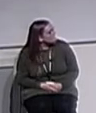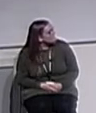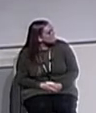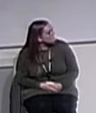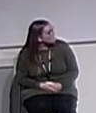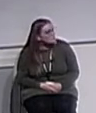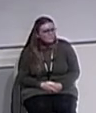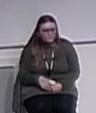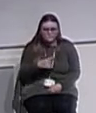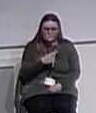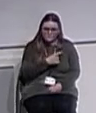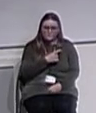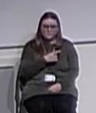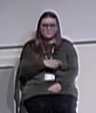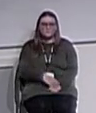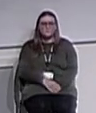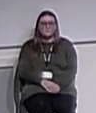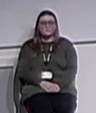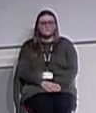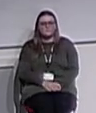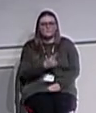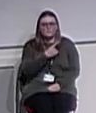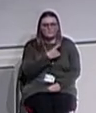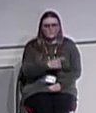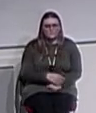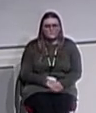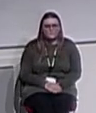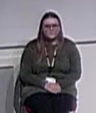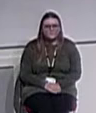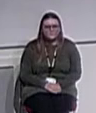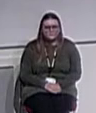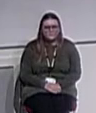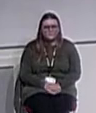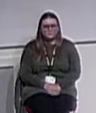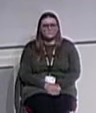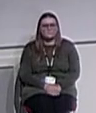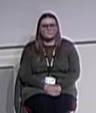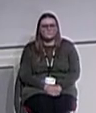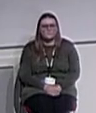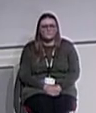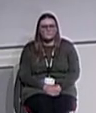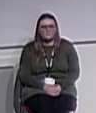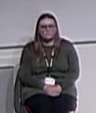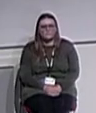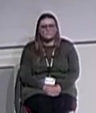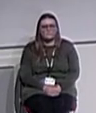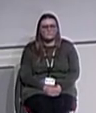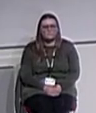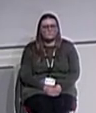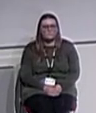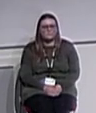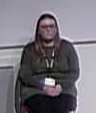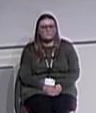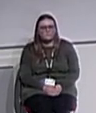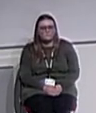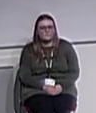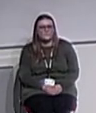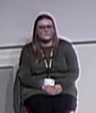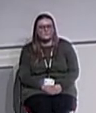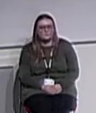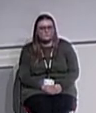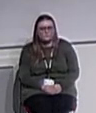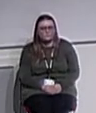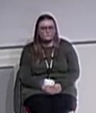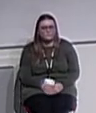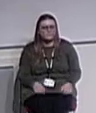is. So you can see in purple on the left-hand side, 35% of people will go into postgraduate study,